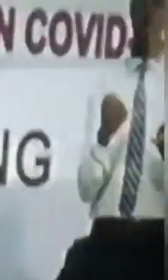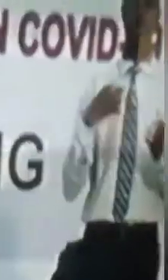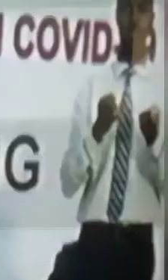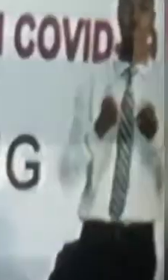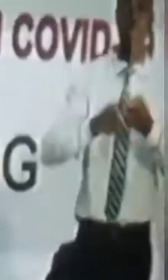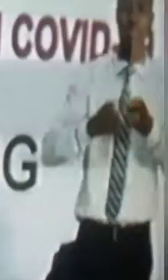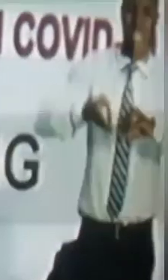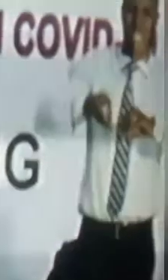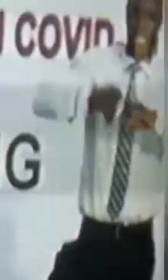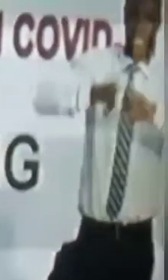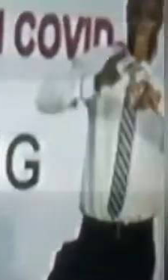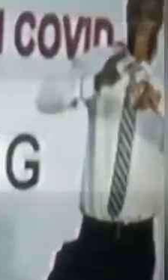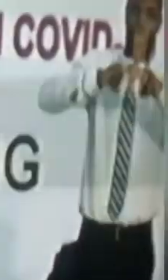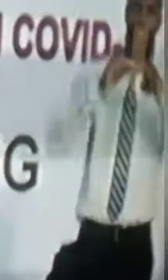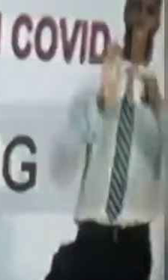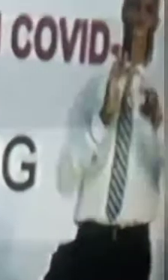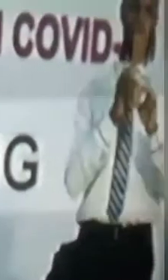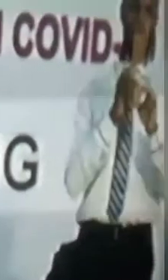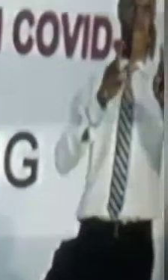a targeted approach.